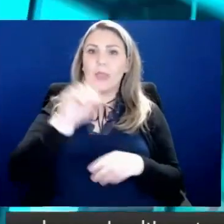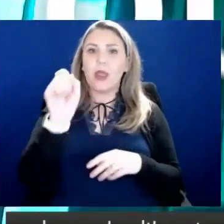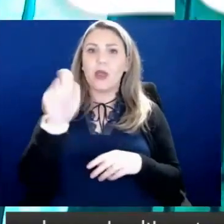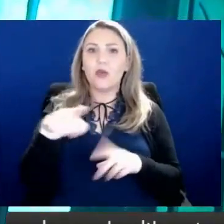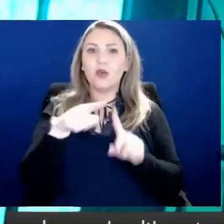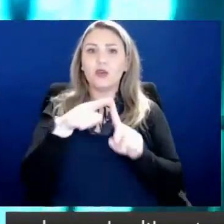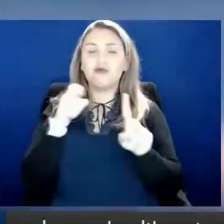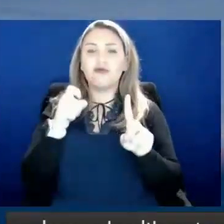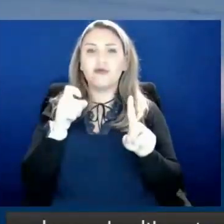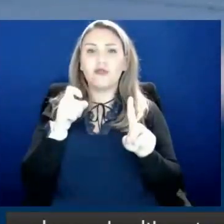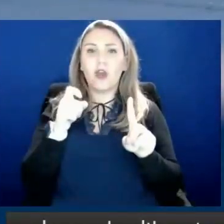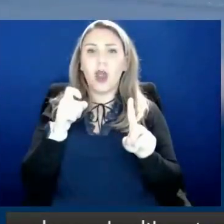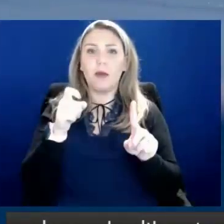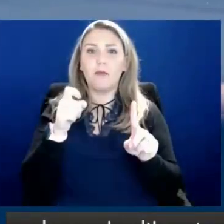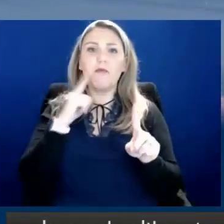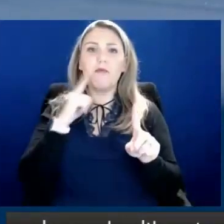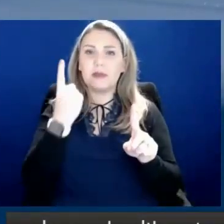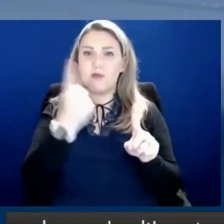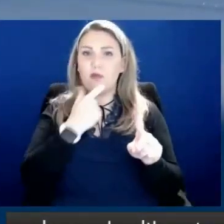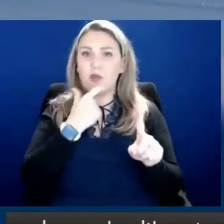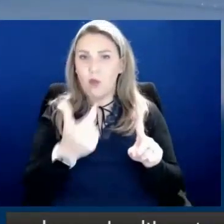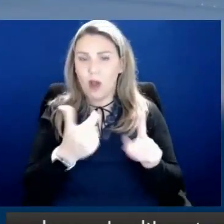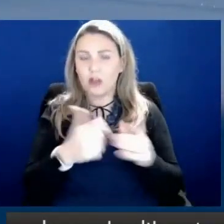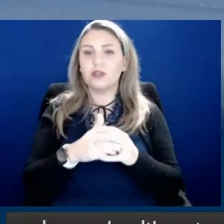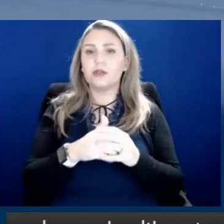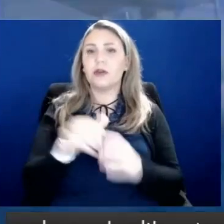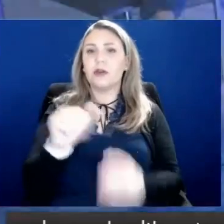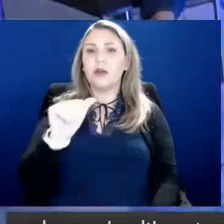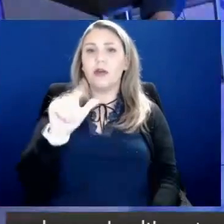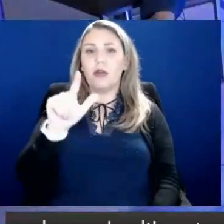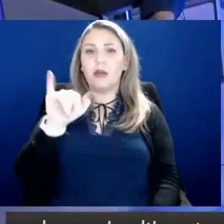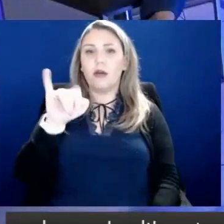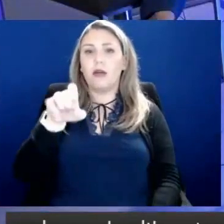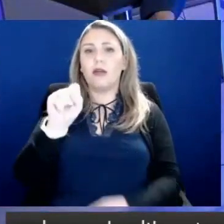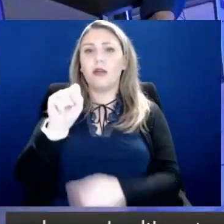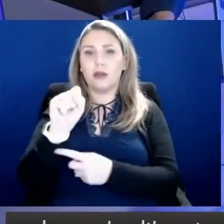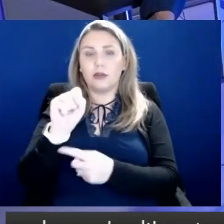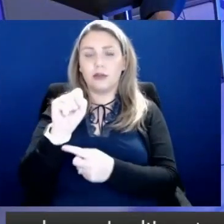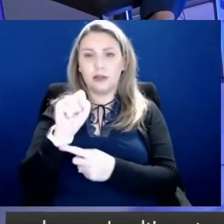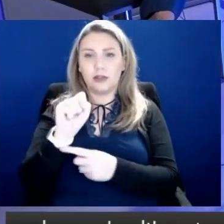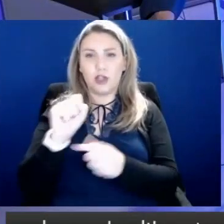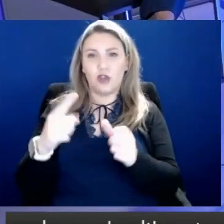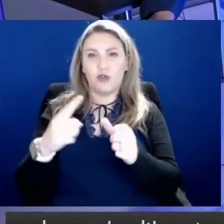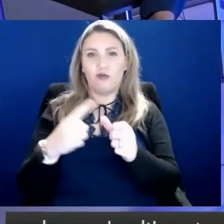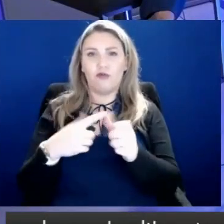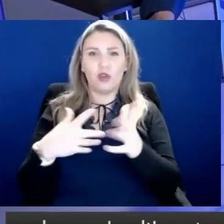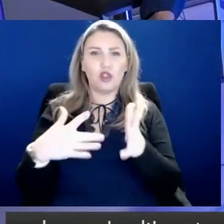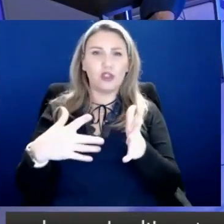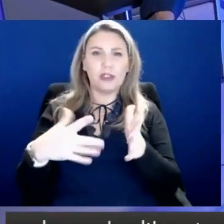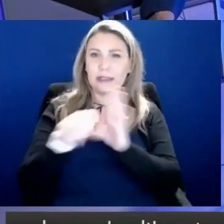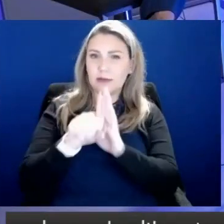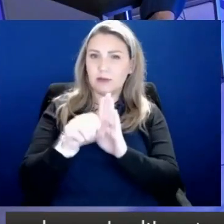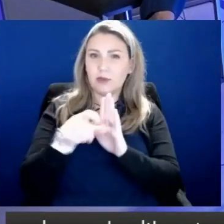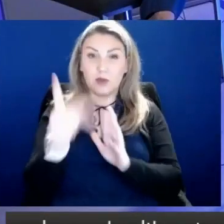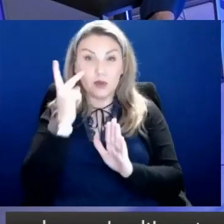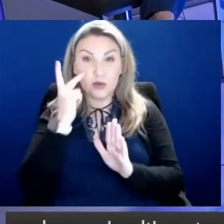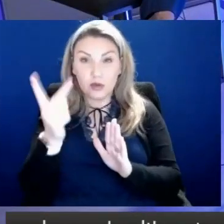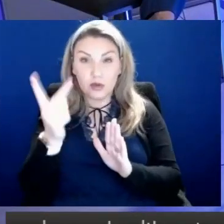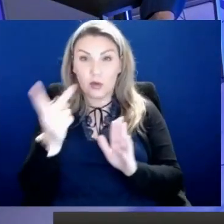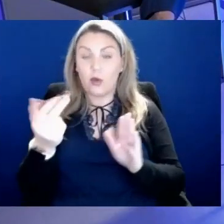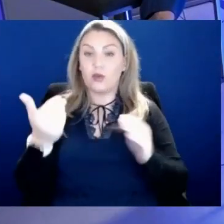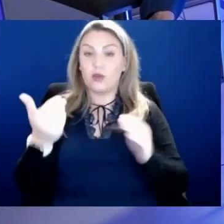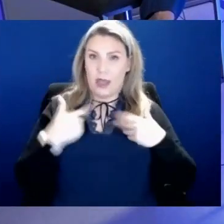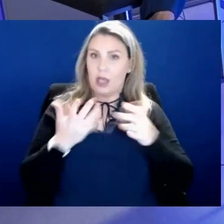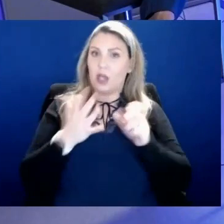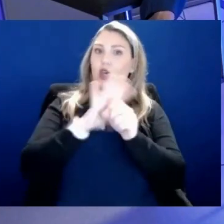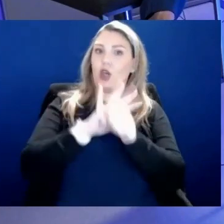for Alexis. Just what were the first signs that you had that you were having? You had COVID, and I remember when you texted